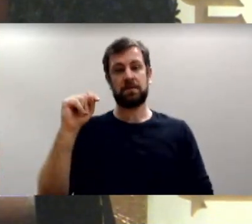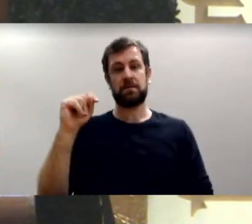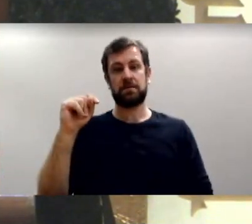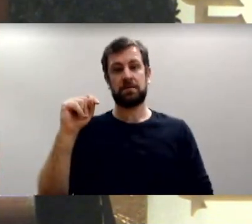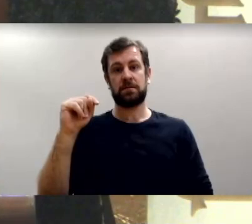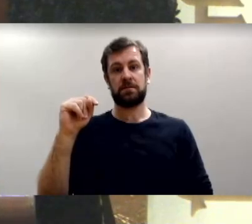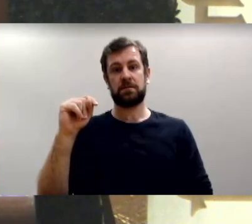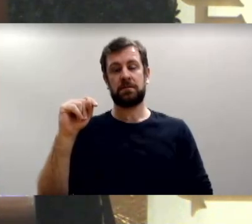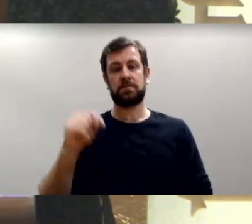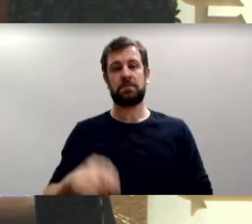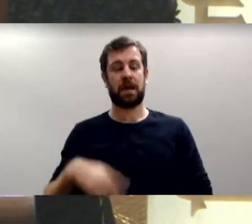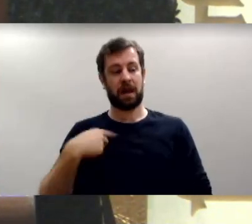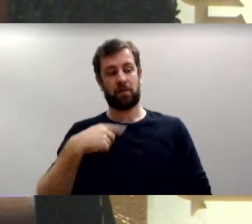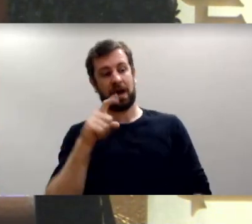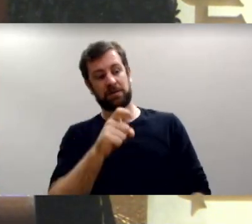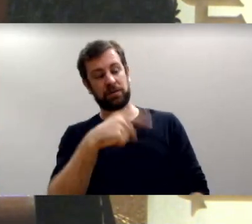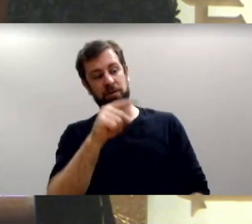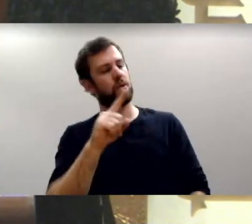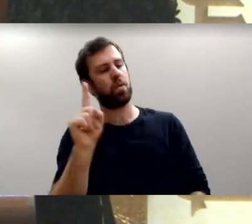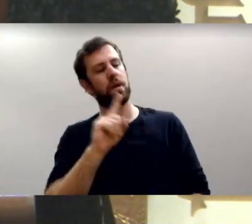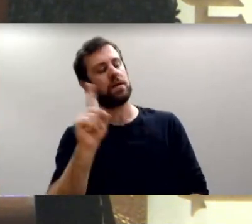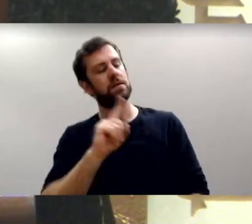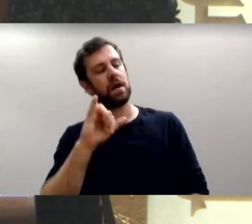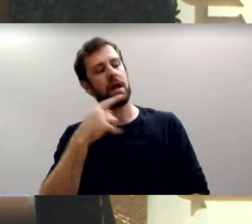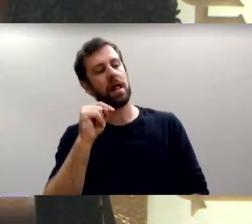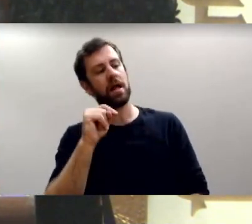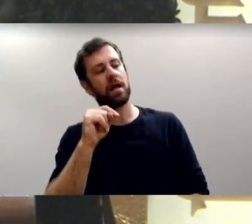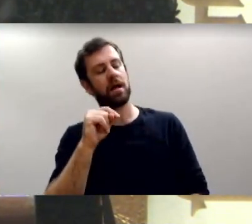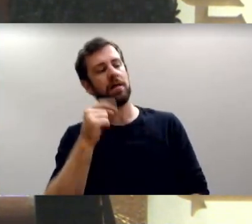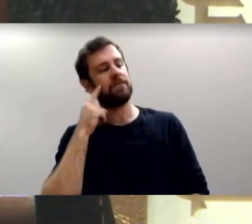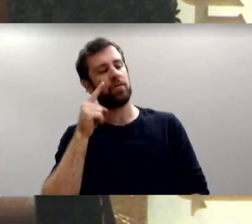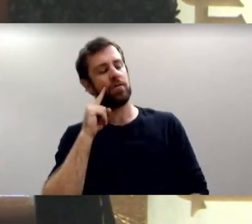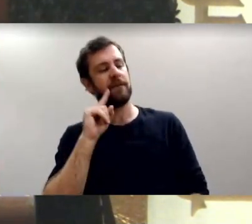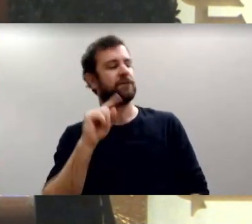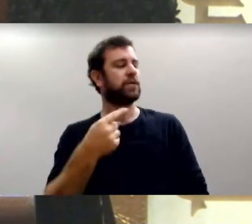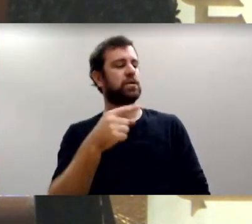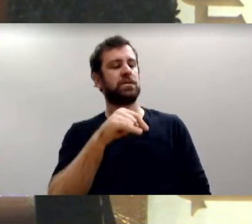I will ask them, show me where is the ayat for the first Qibla.